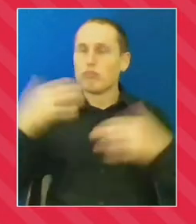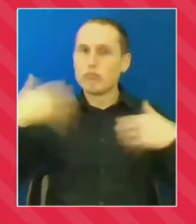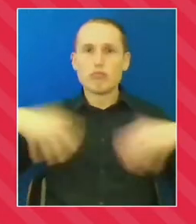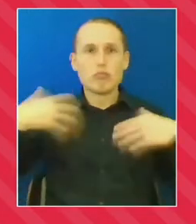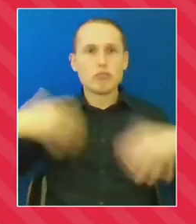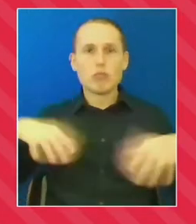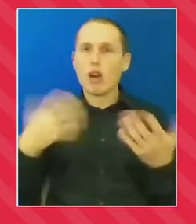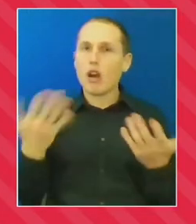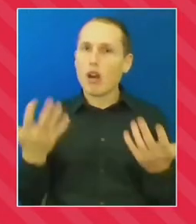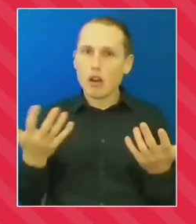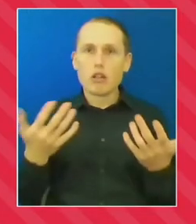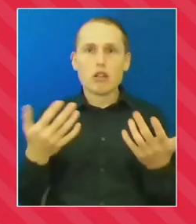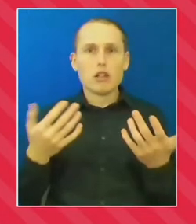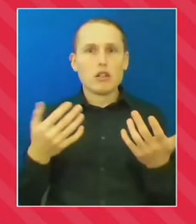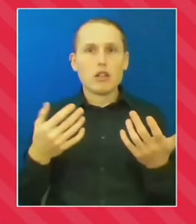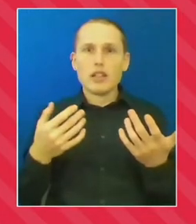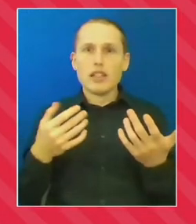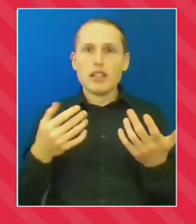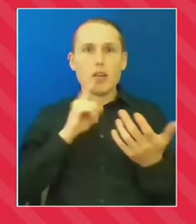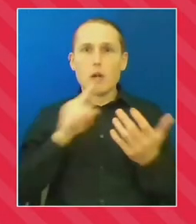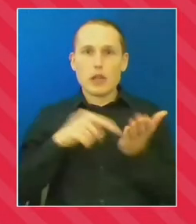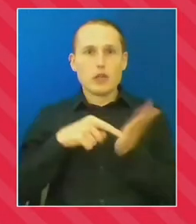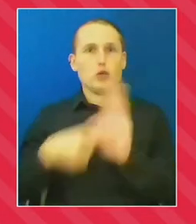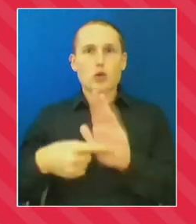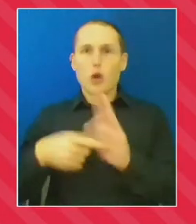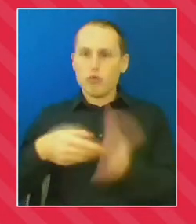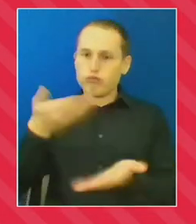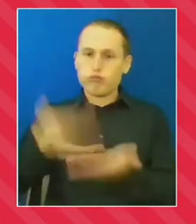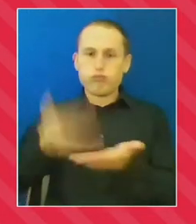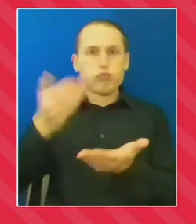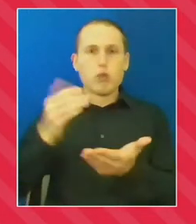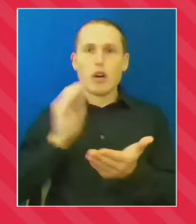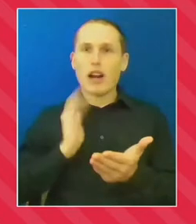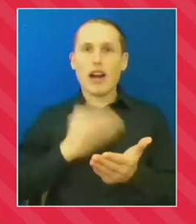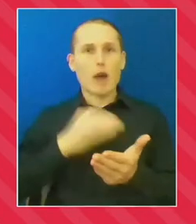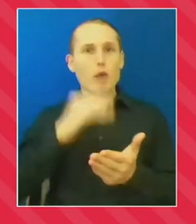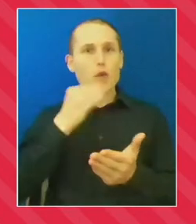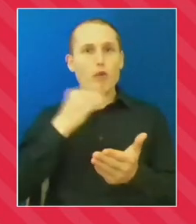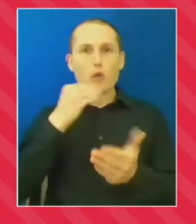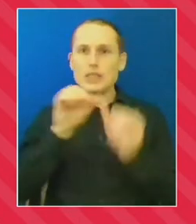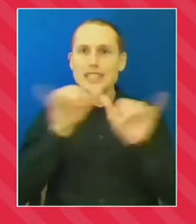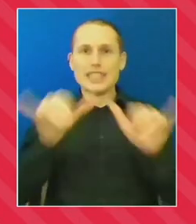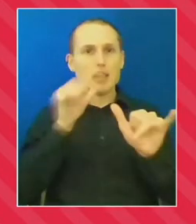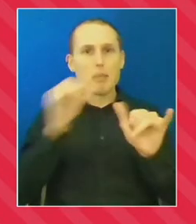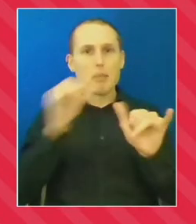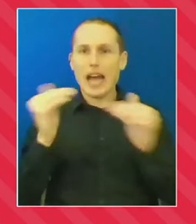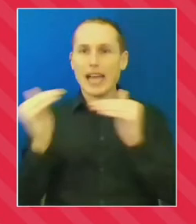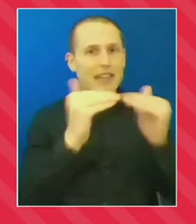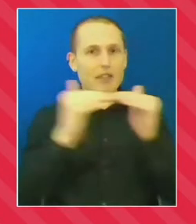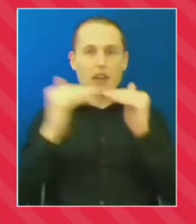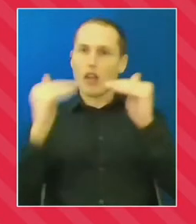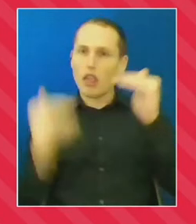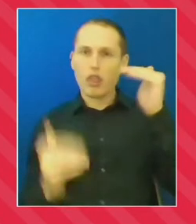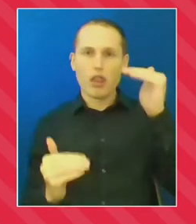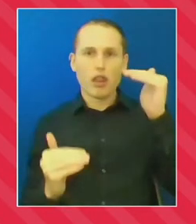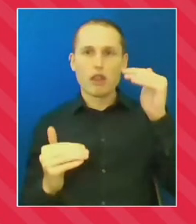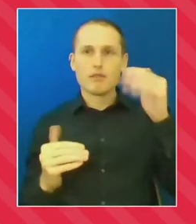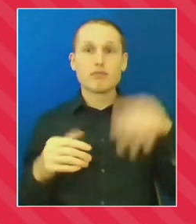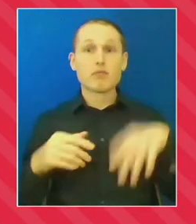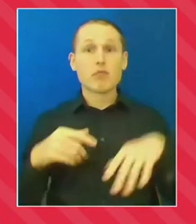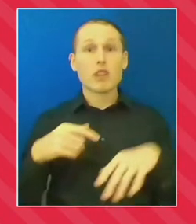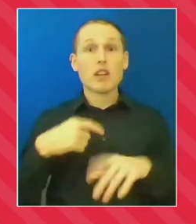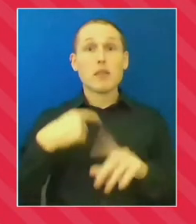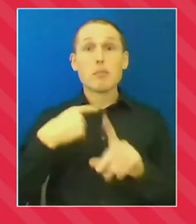how uneven our food system is. Yeah. The second, people like eating vegetables as entrees. Don't tell